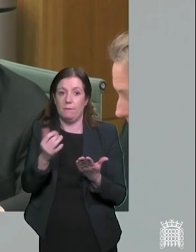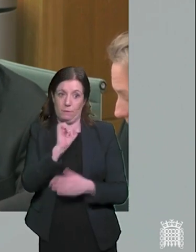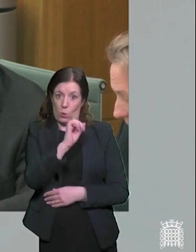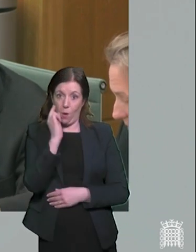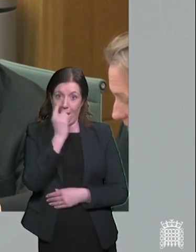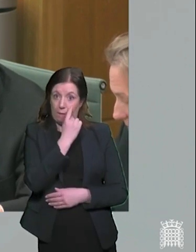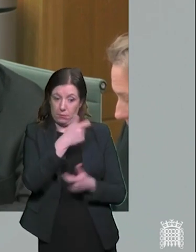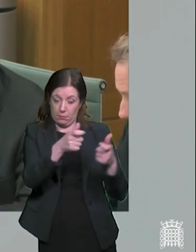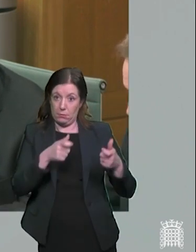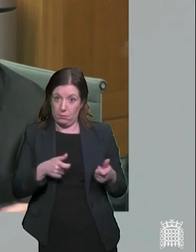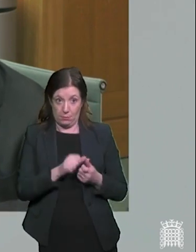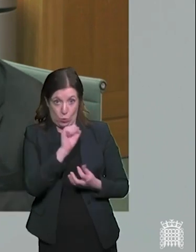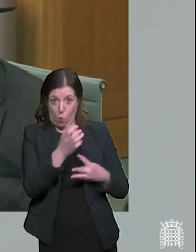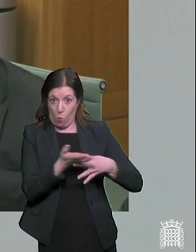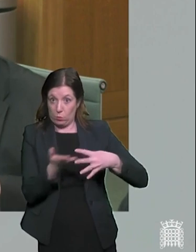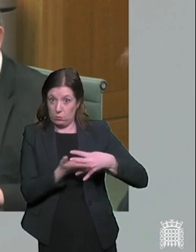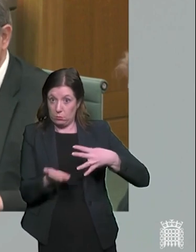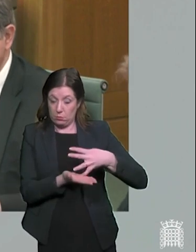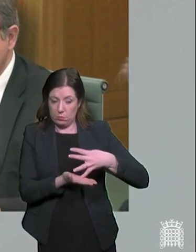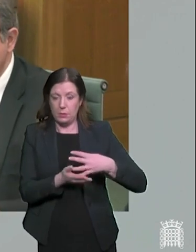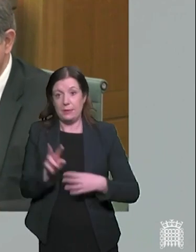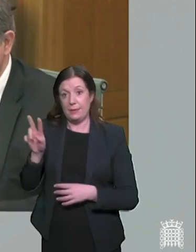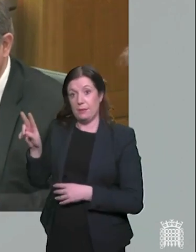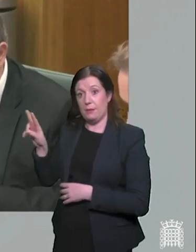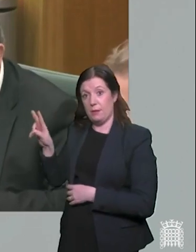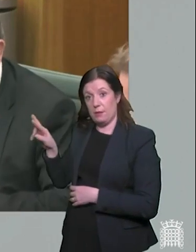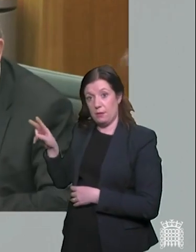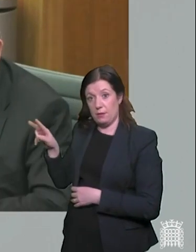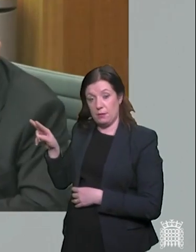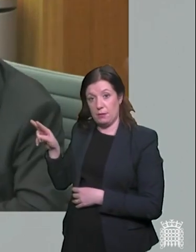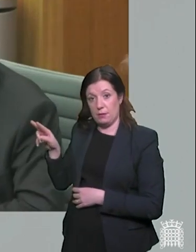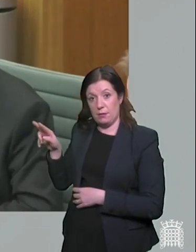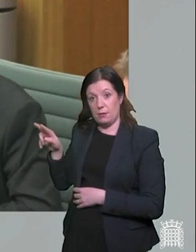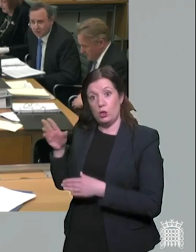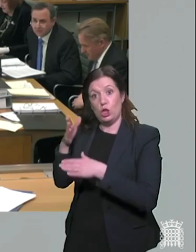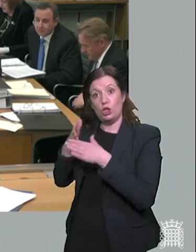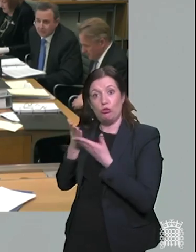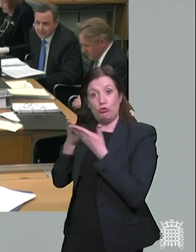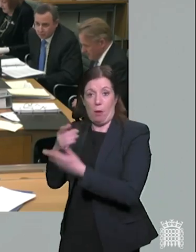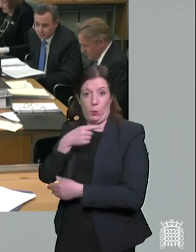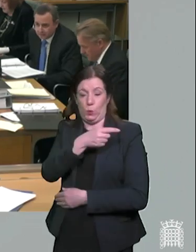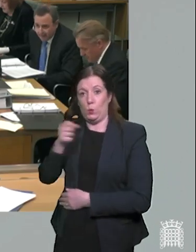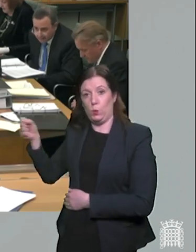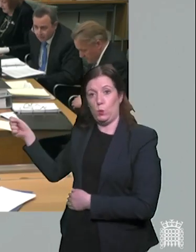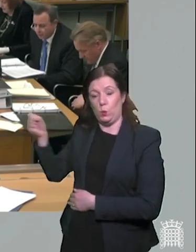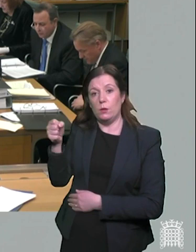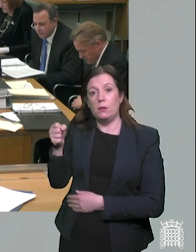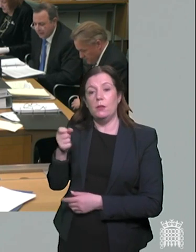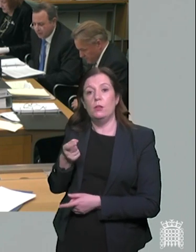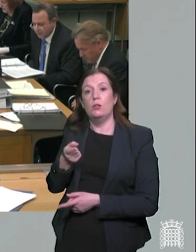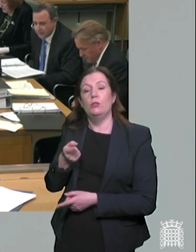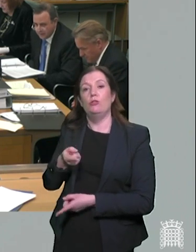evidence bundle. Yeah. Now, they are both individuals you had personally appointed to the position of Director